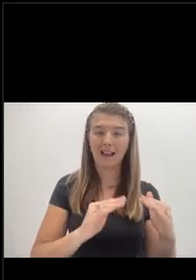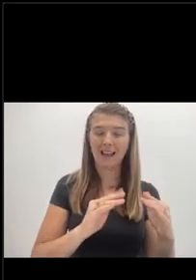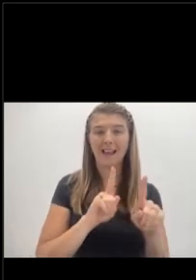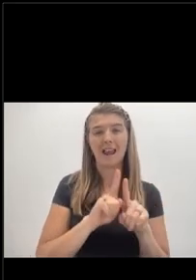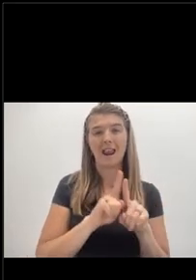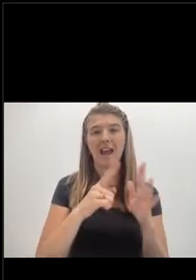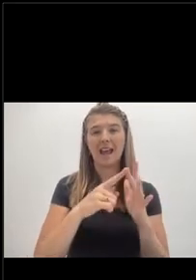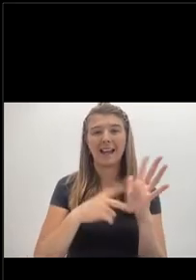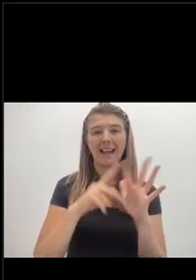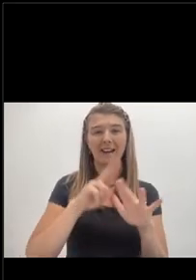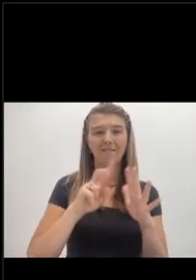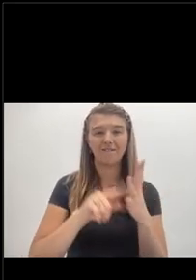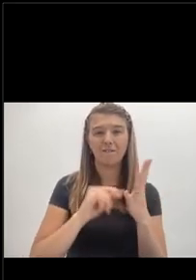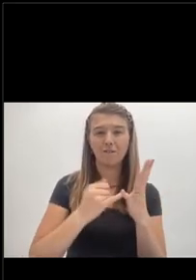copolymers